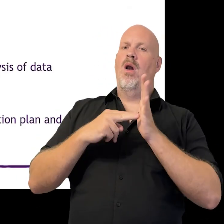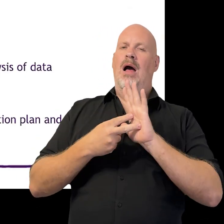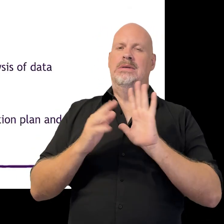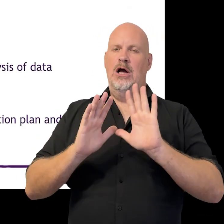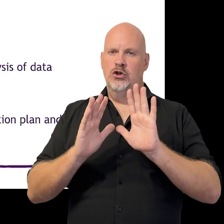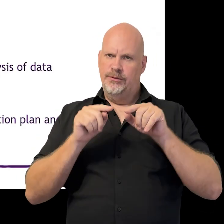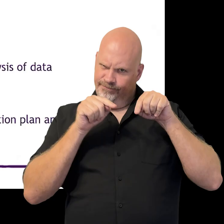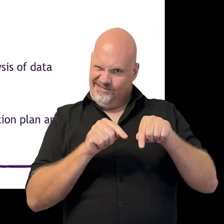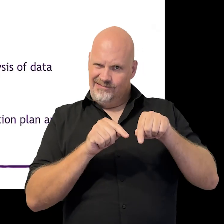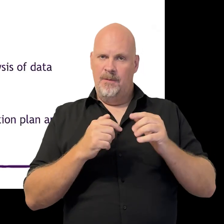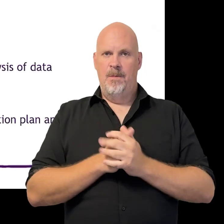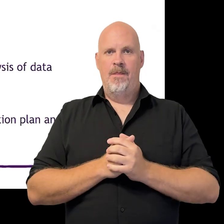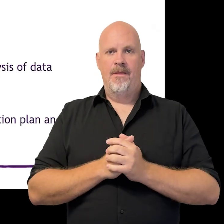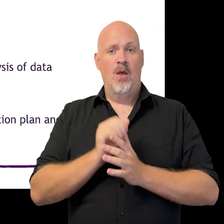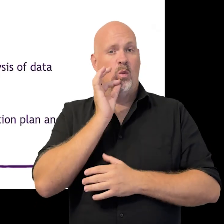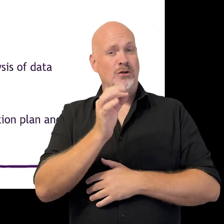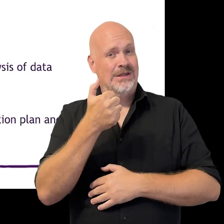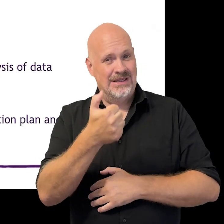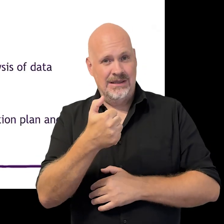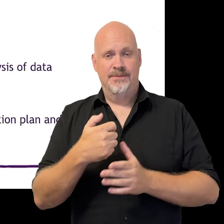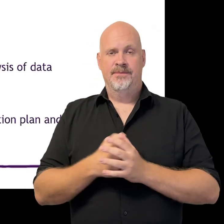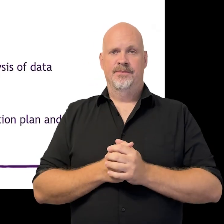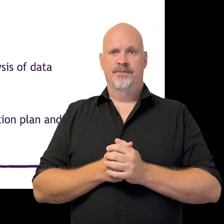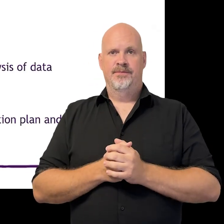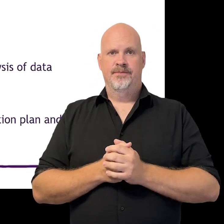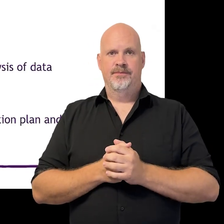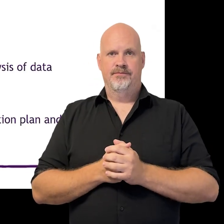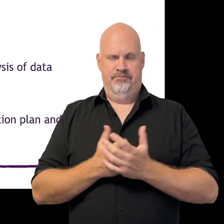to your report in terms of reference,